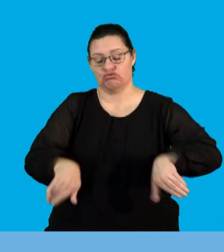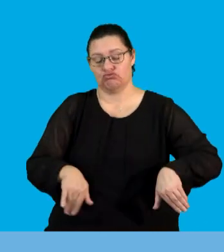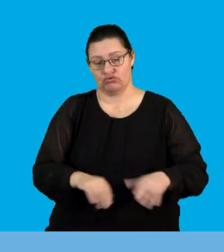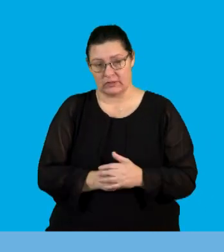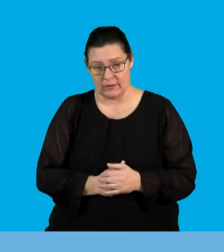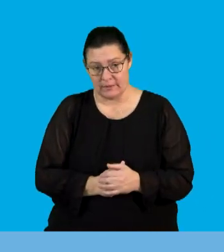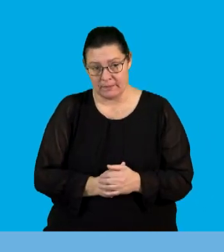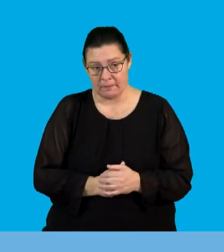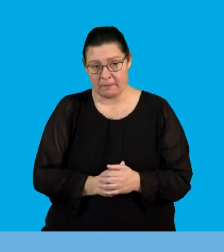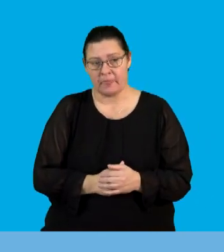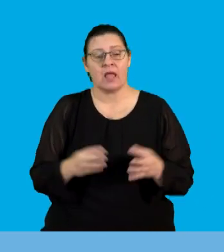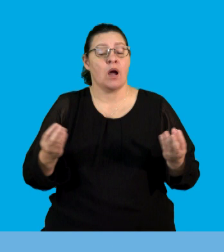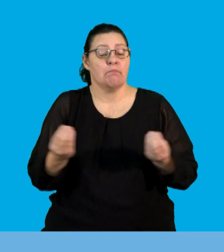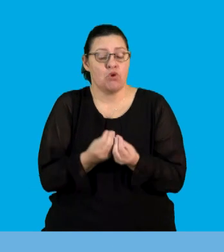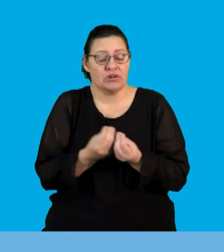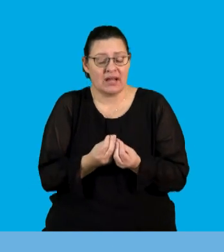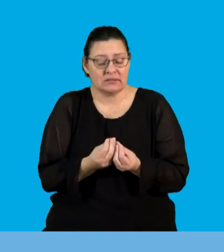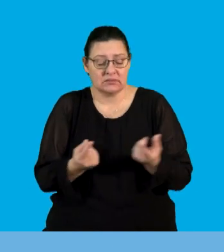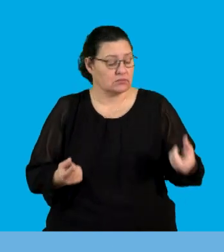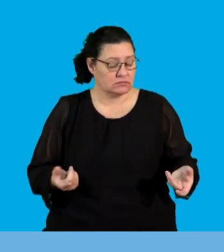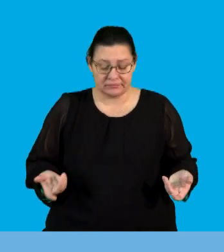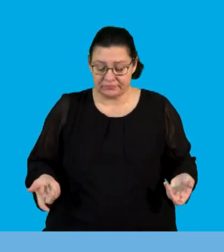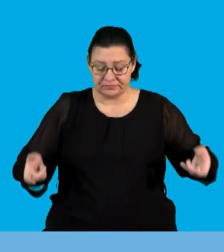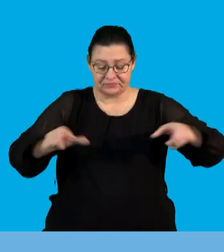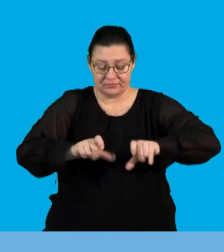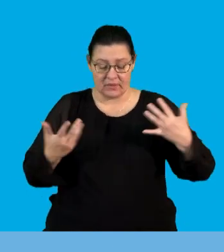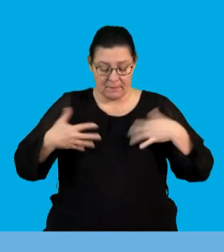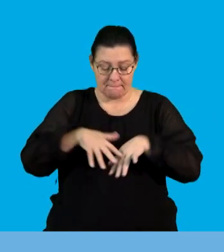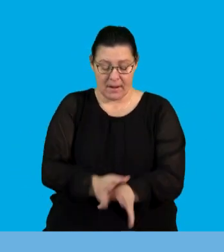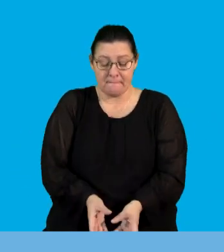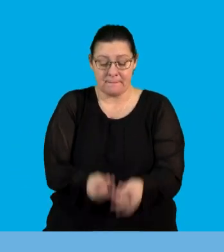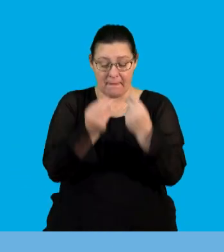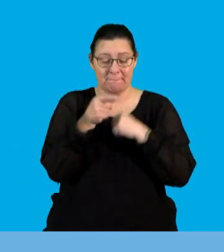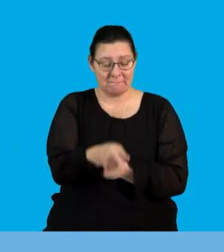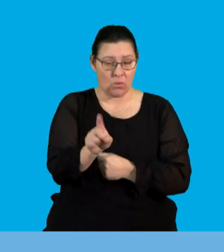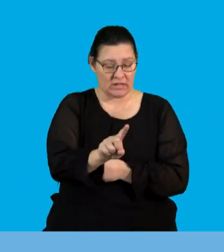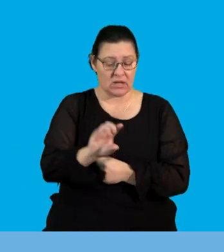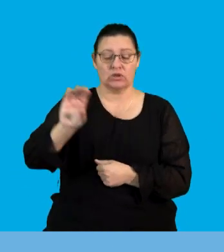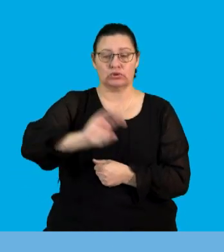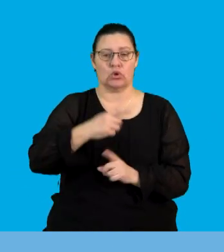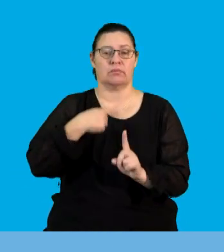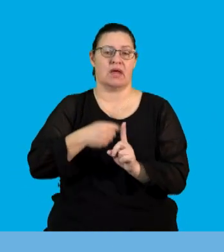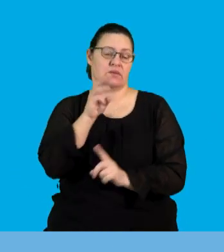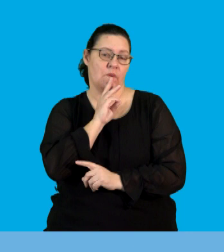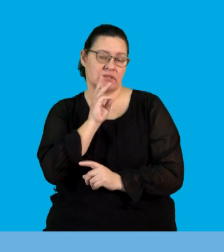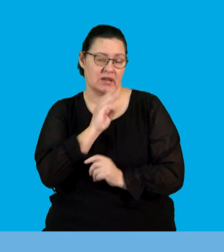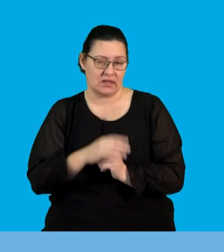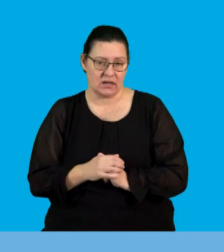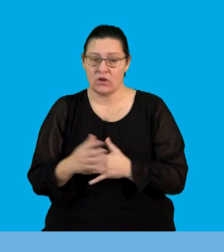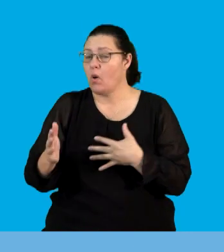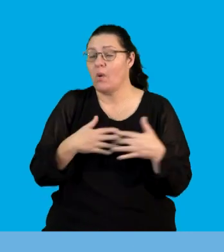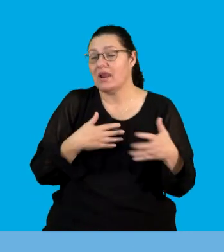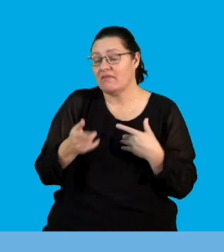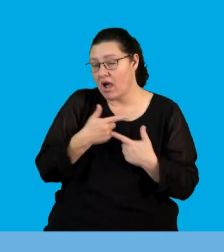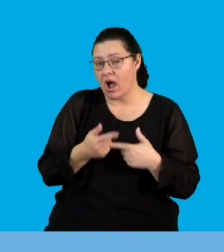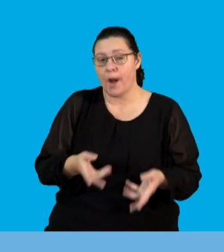neutralization reaction. Now, the products of the reaction between an acid and a base is going to be salt and water.